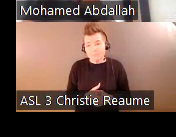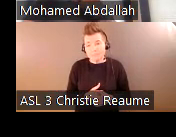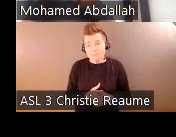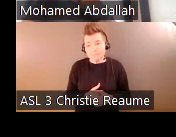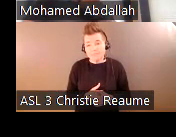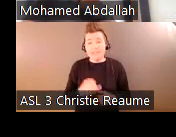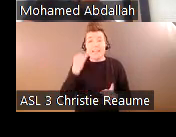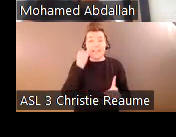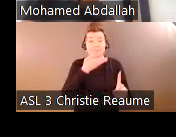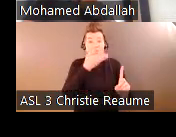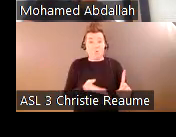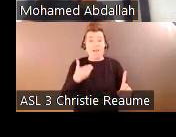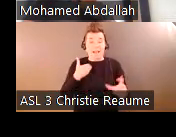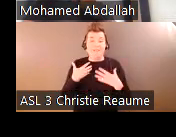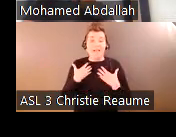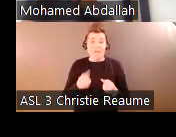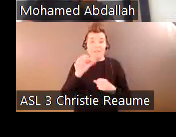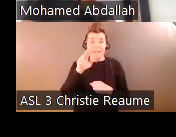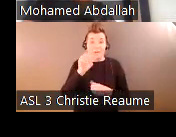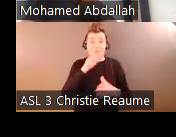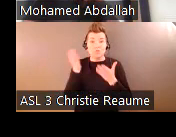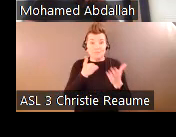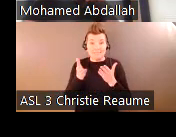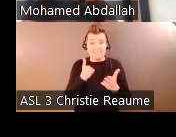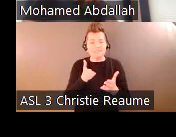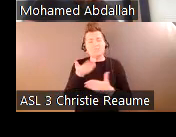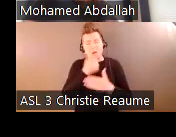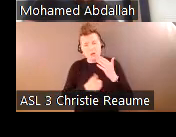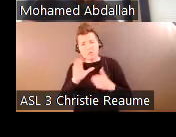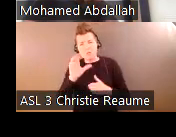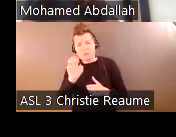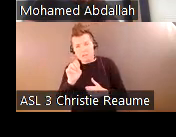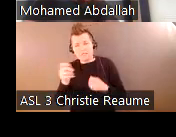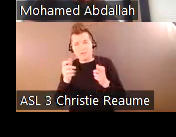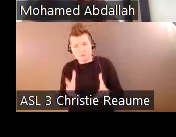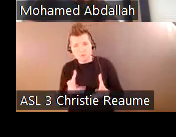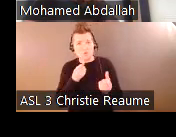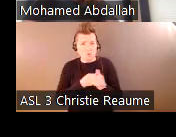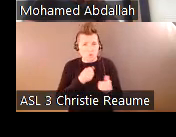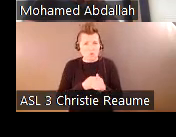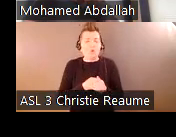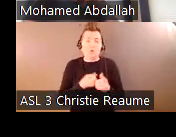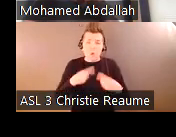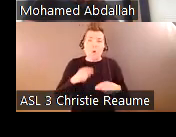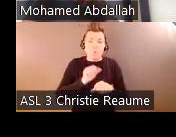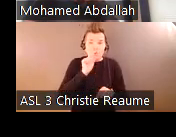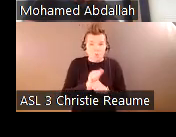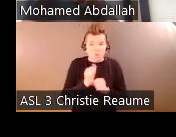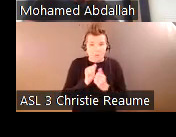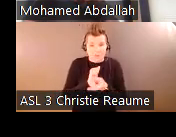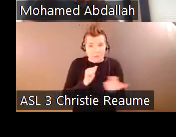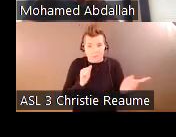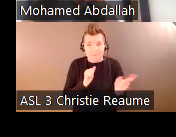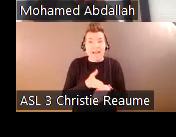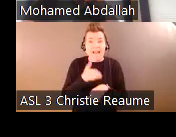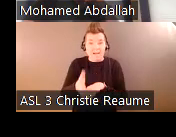services through case management and support. So our housing team worked very closely post shelter discharge